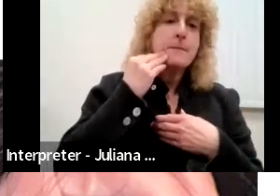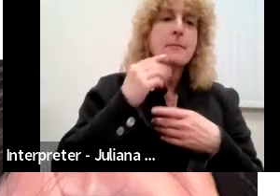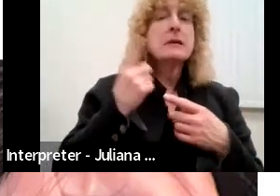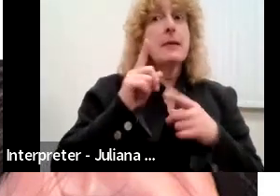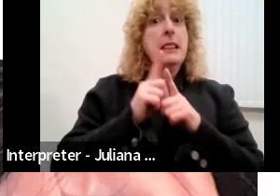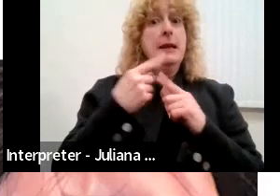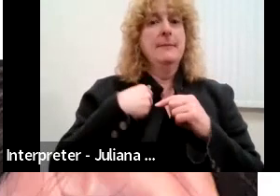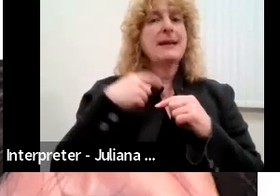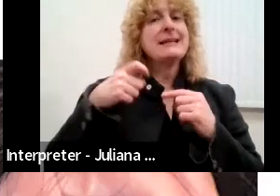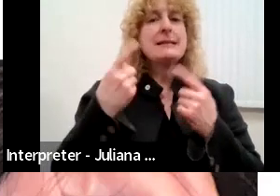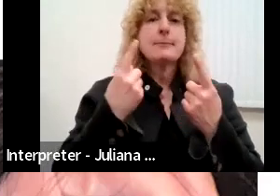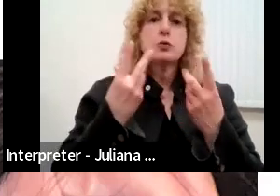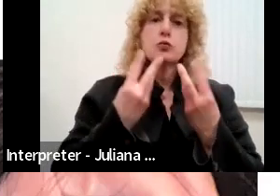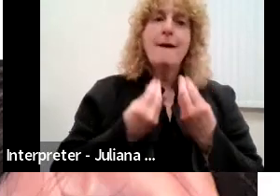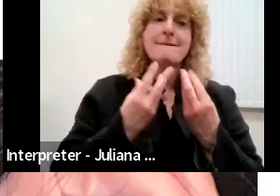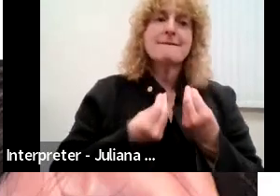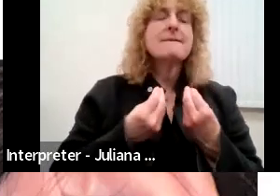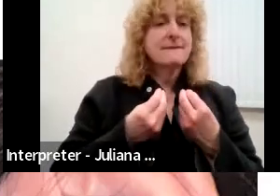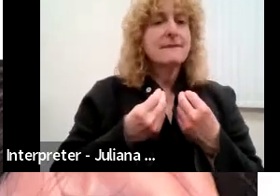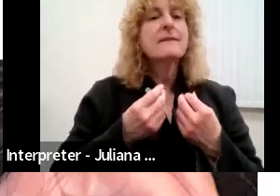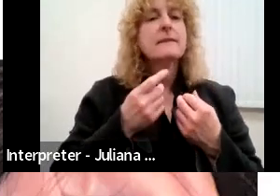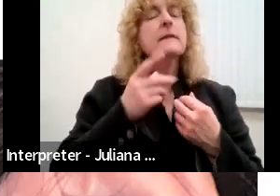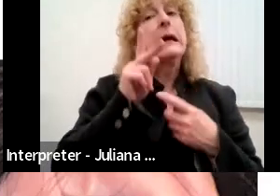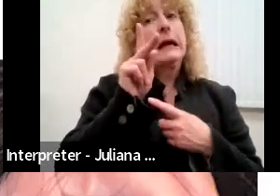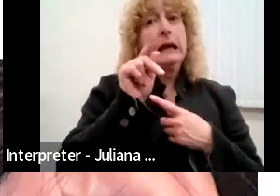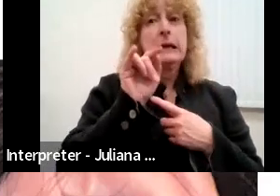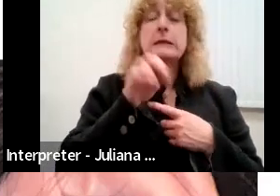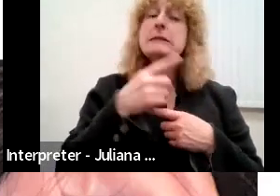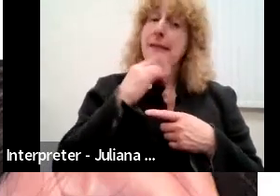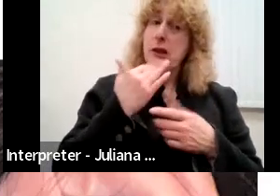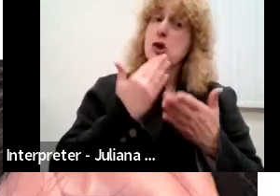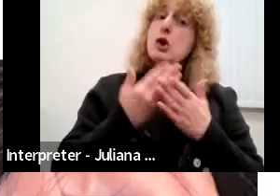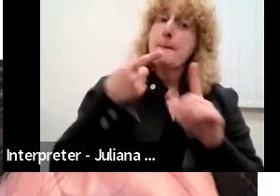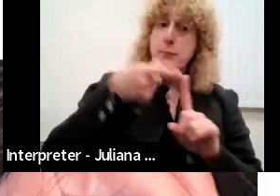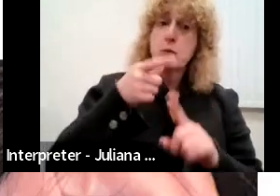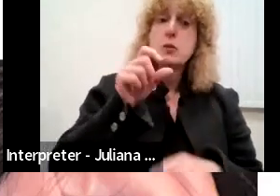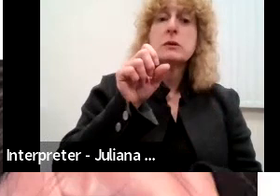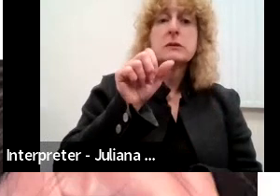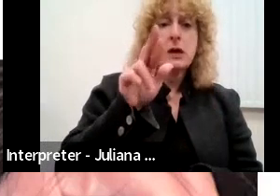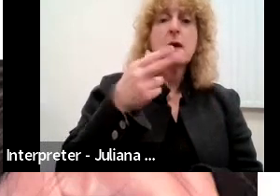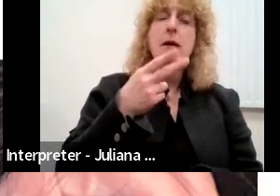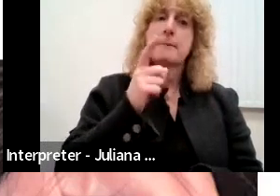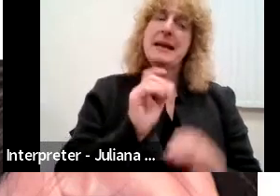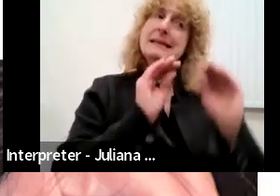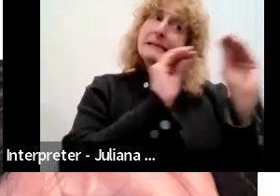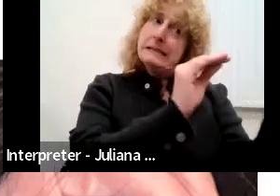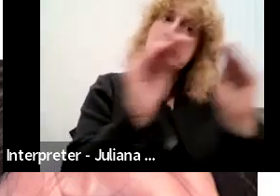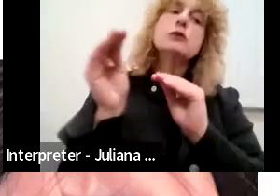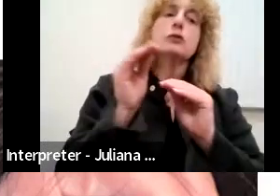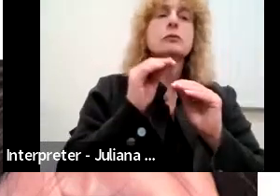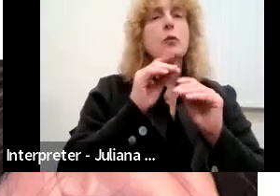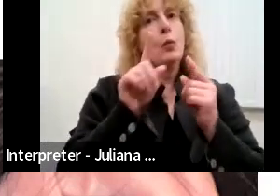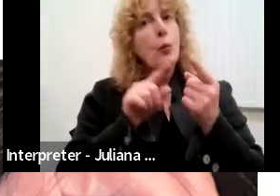items. Yeah. Katie said, that's a good point, Sarah. Mhm. And I agree too with